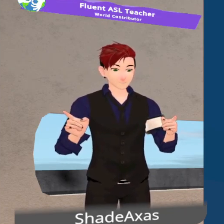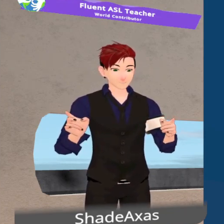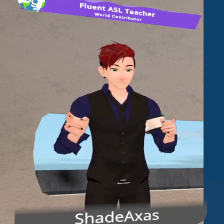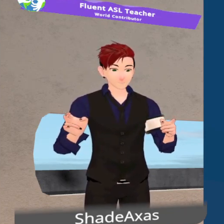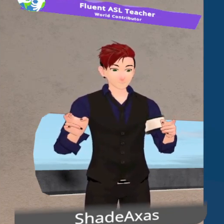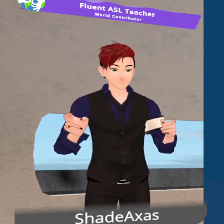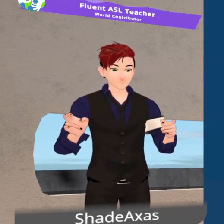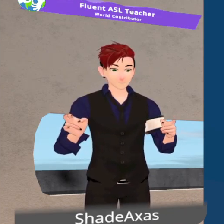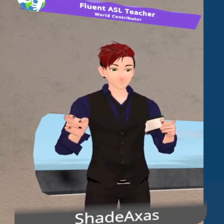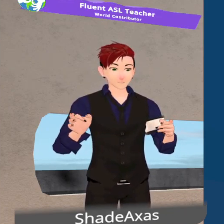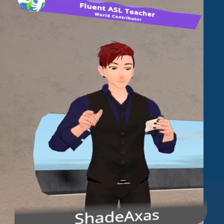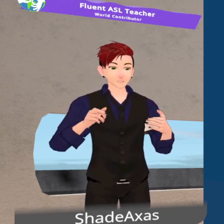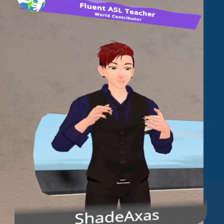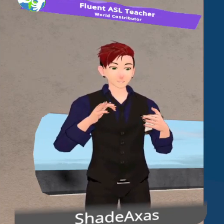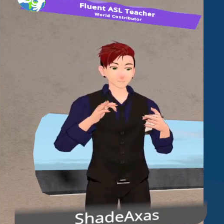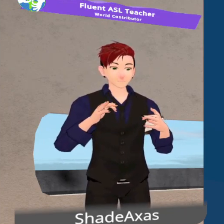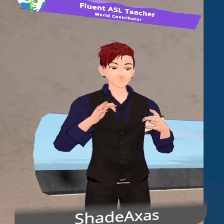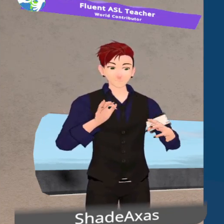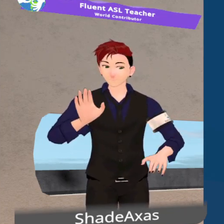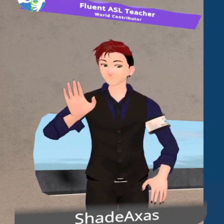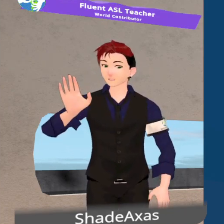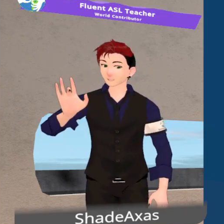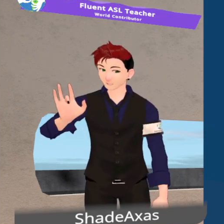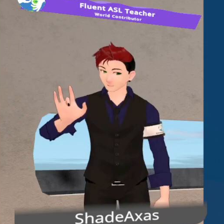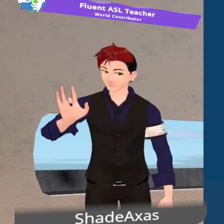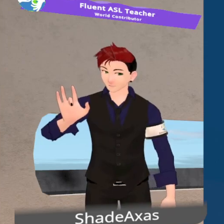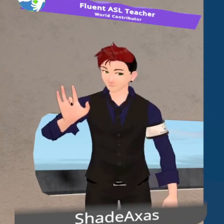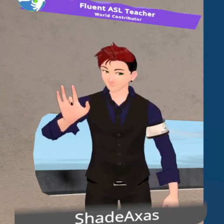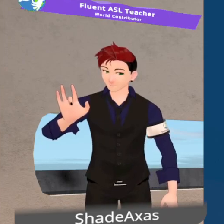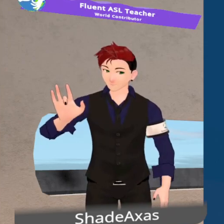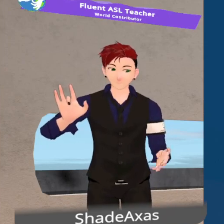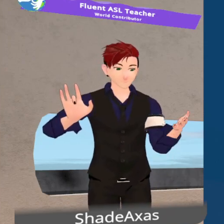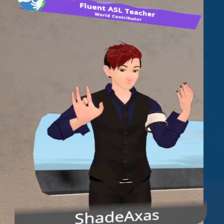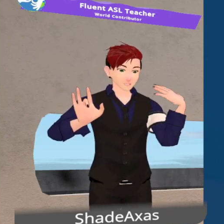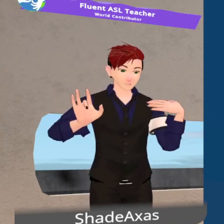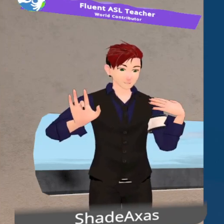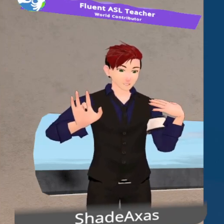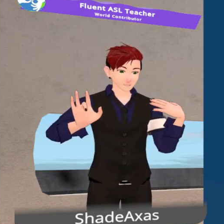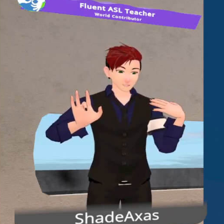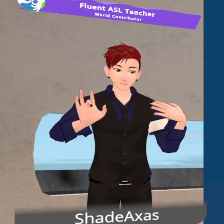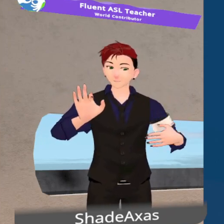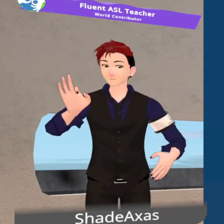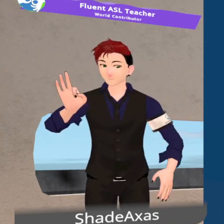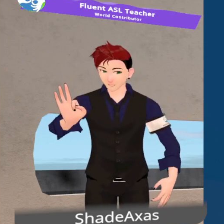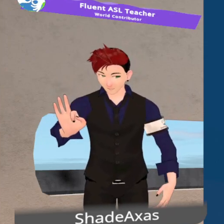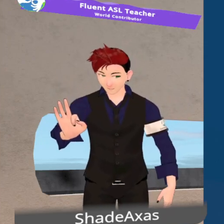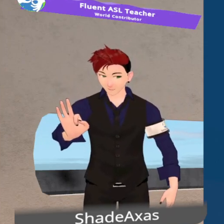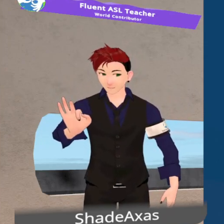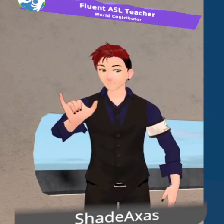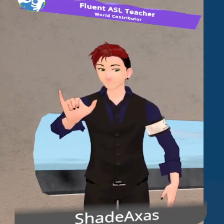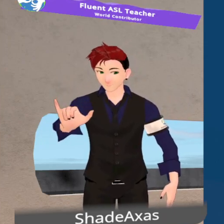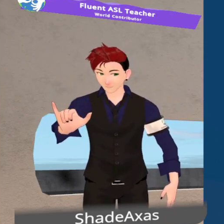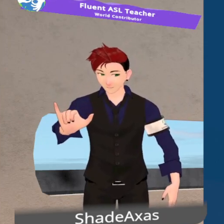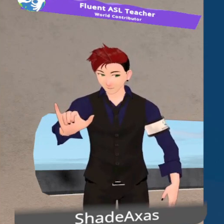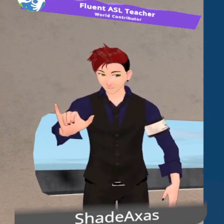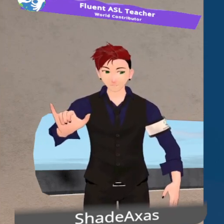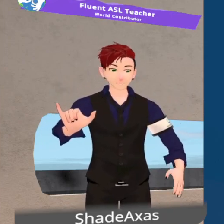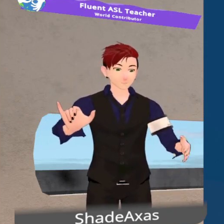But I'm not like I can do this, and I used to not be able to do that. I can do